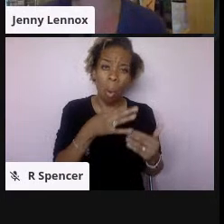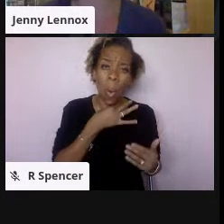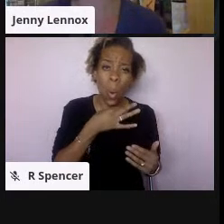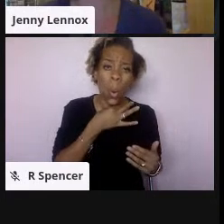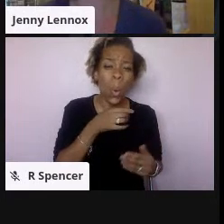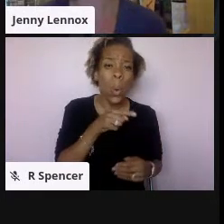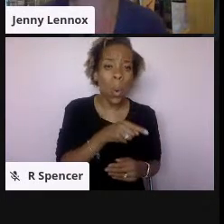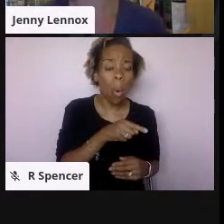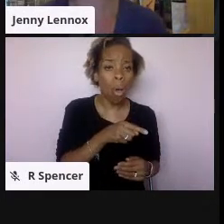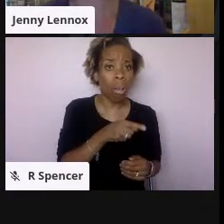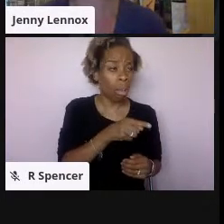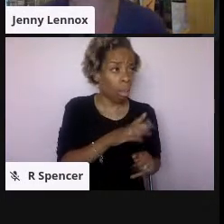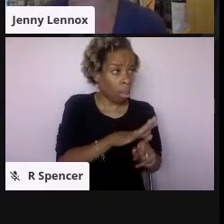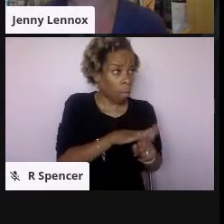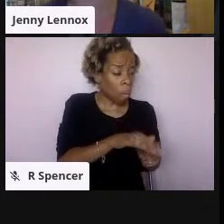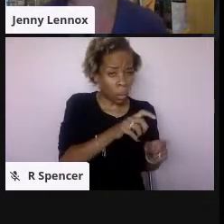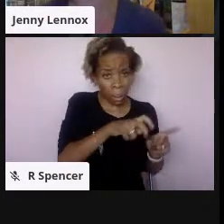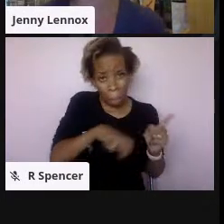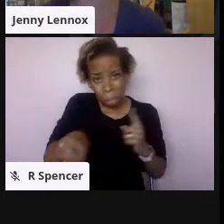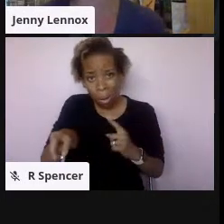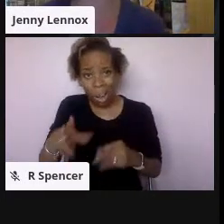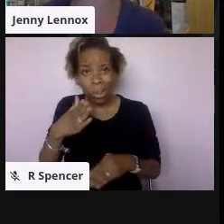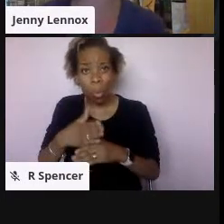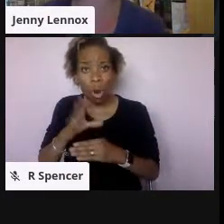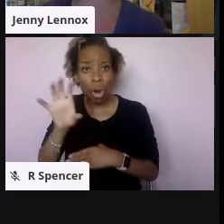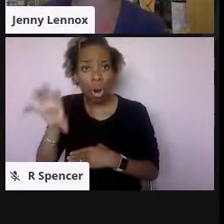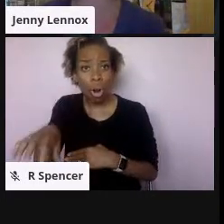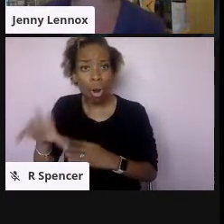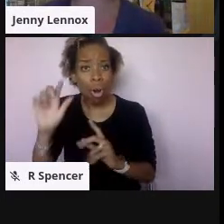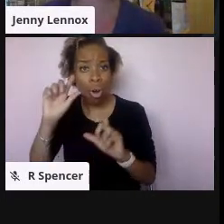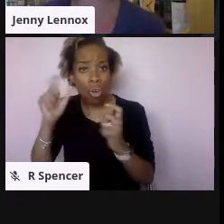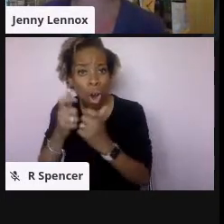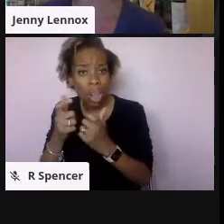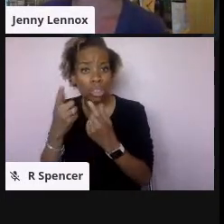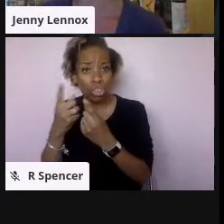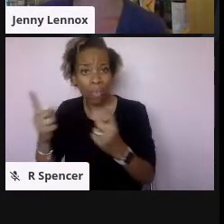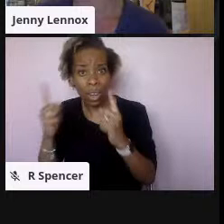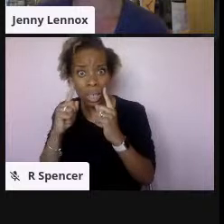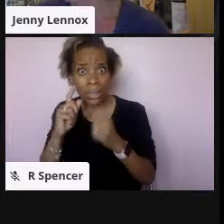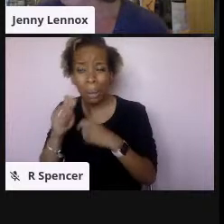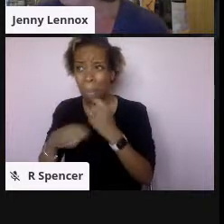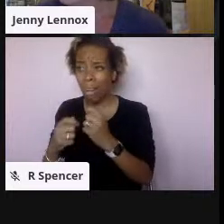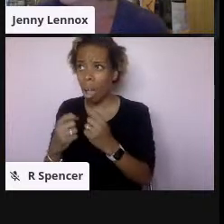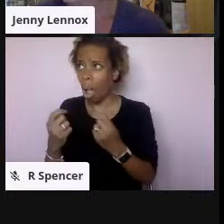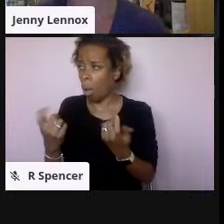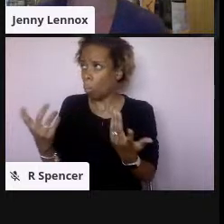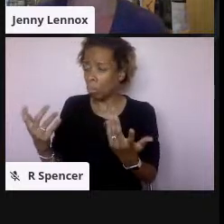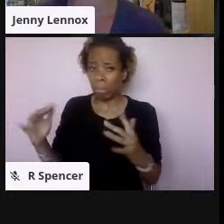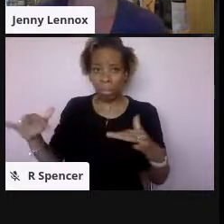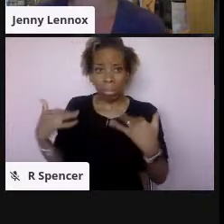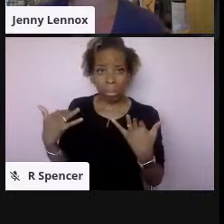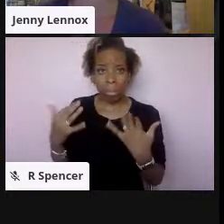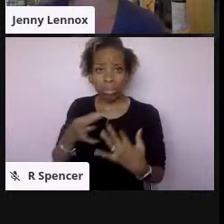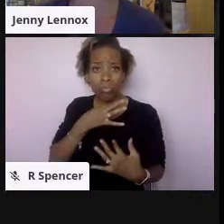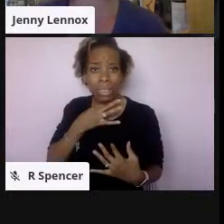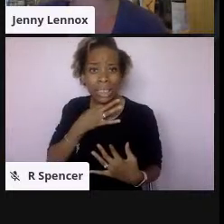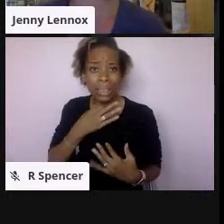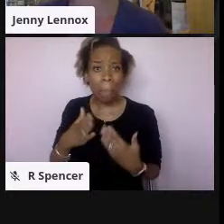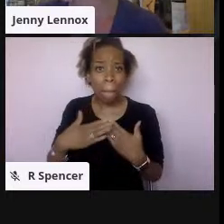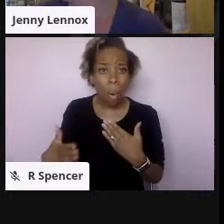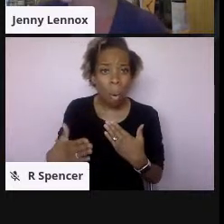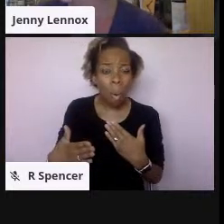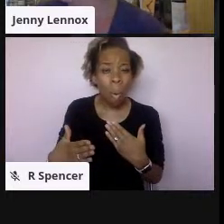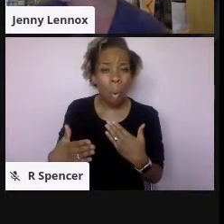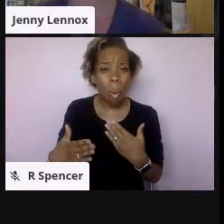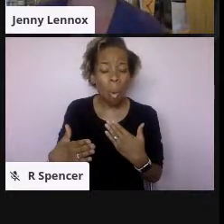work in a college or in a university? And will they be facing greater exposure? All those kind of questions we have to unpack. And